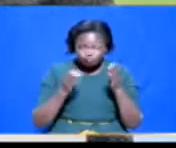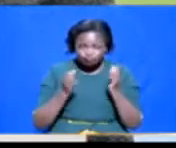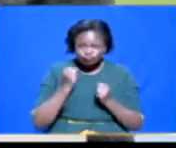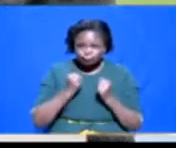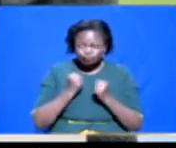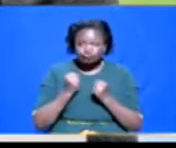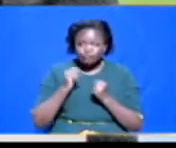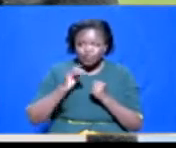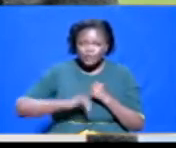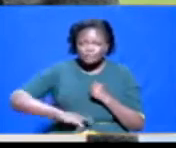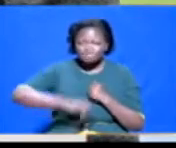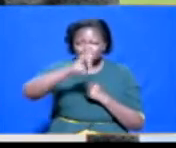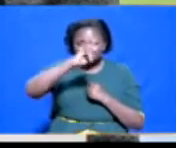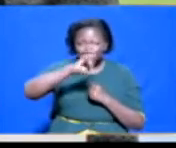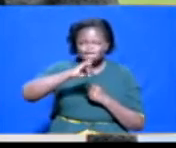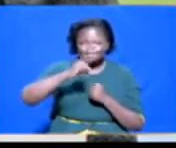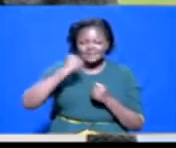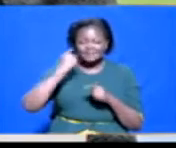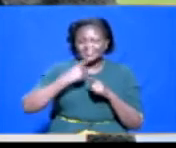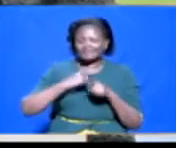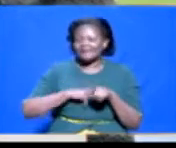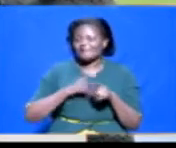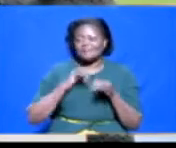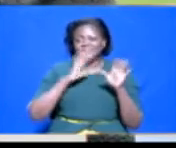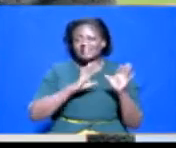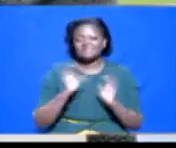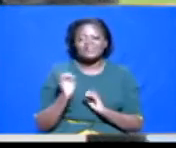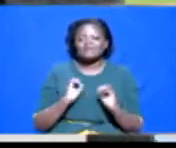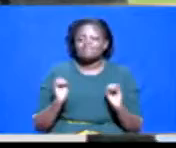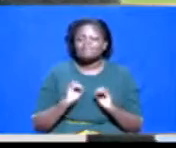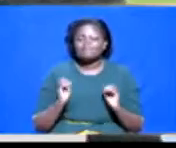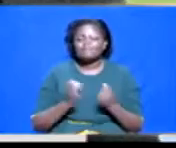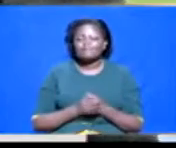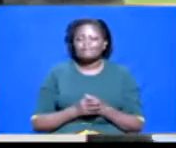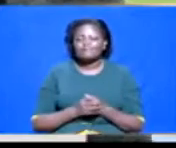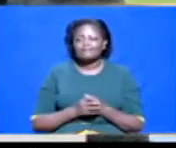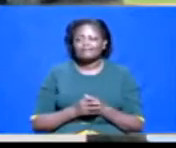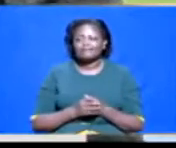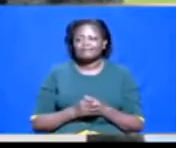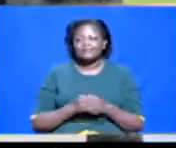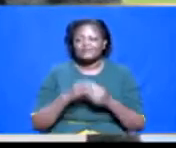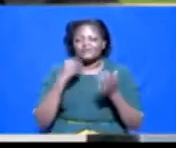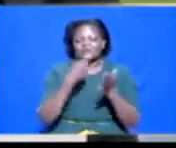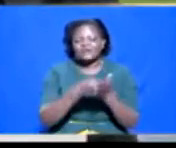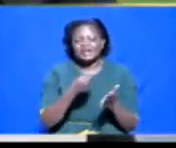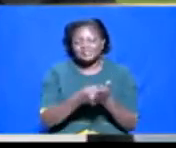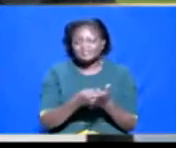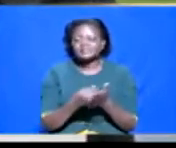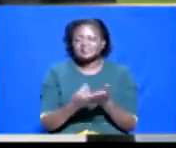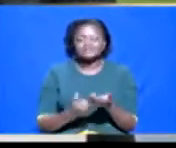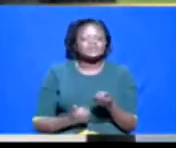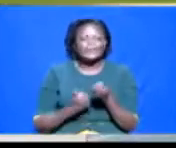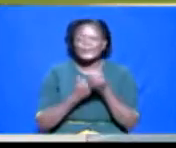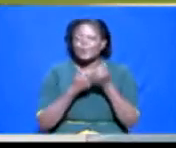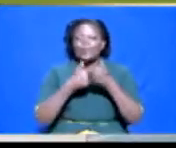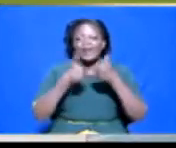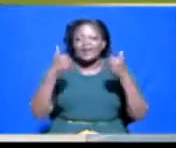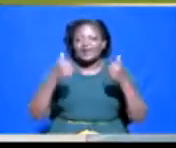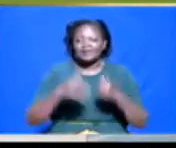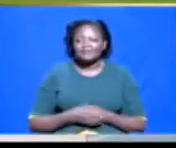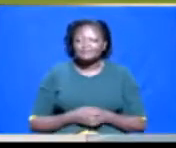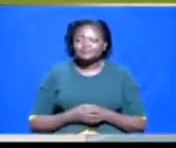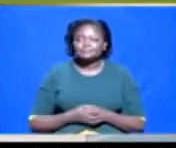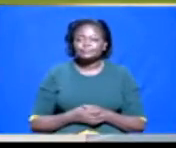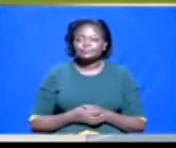airfare, not now, this time I won't hassle, so right now, you know, the financial has been, so I've been financially supported. We are